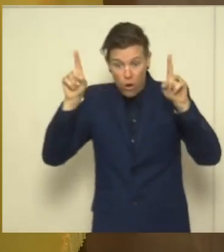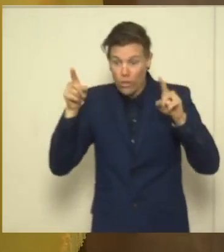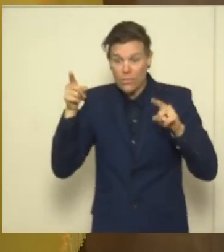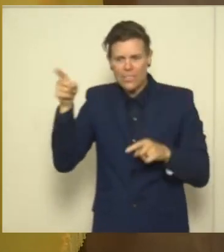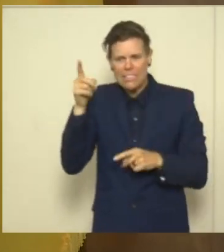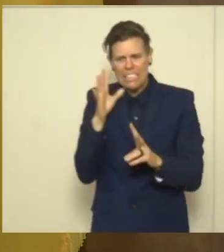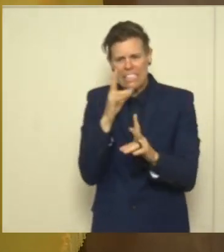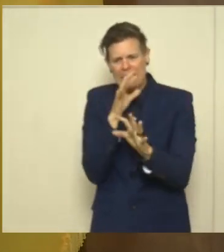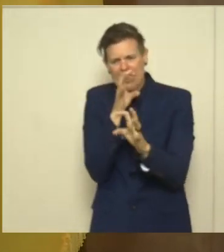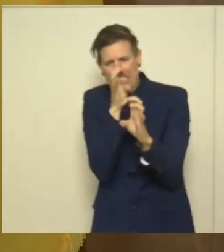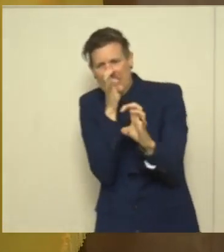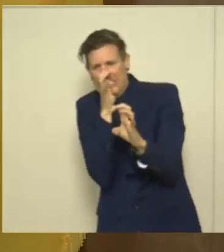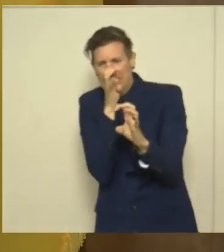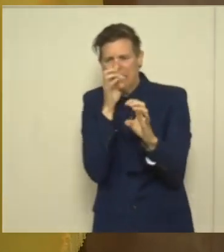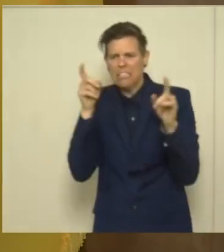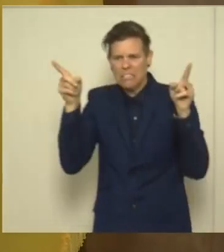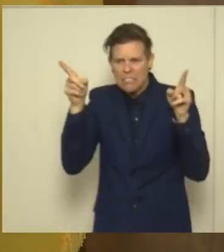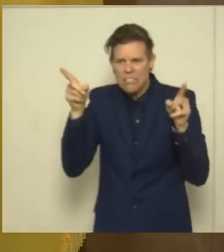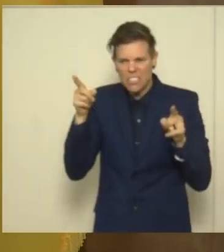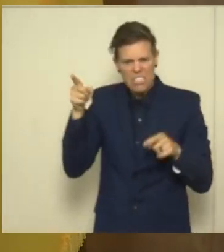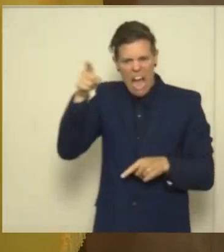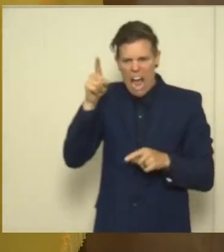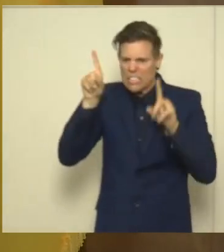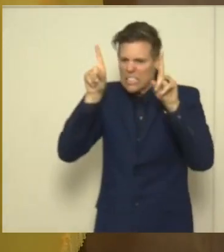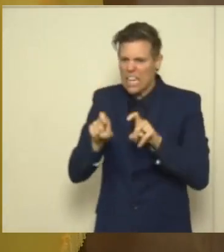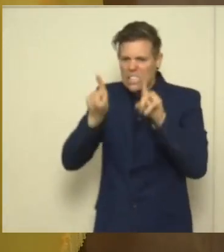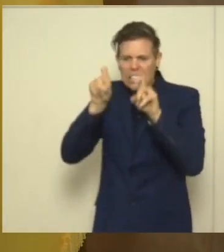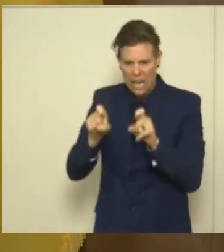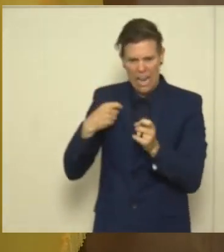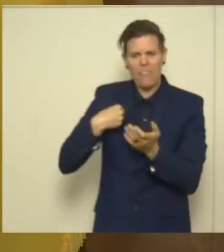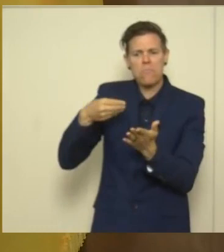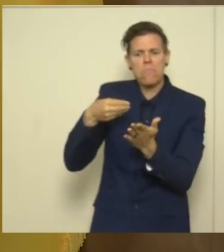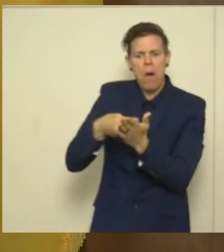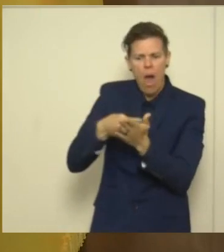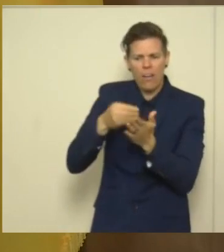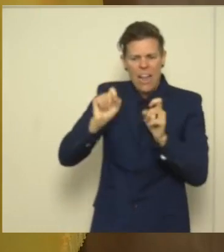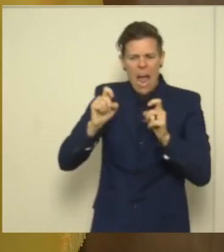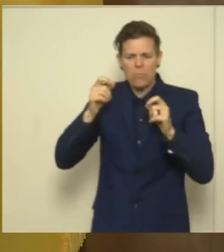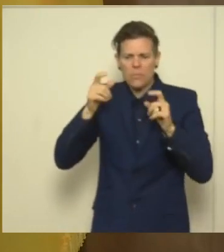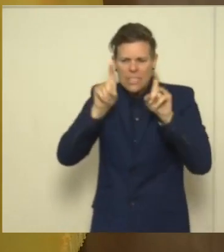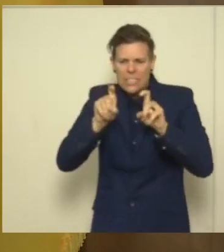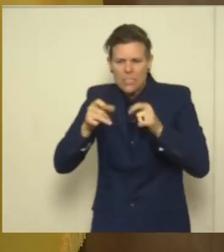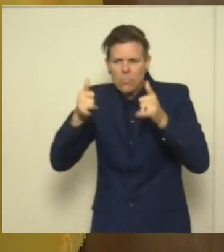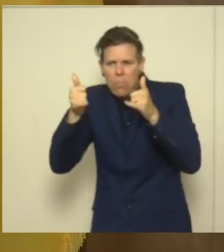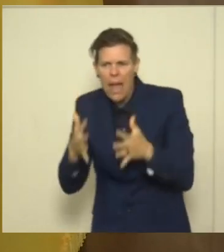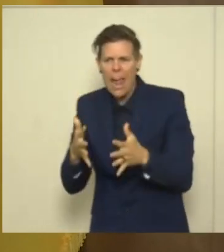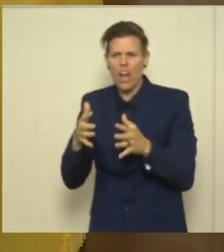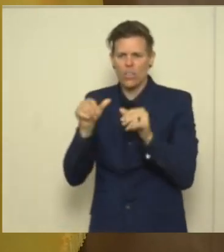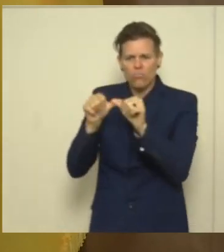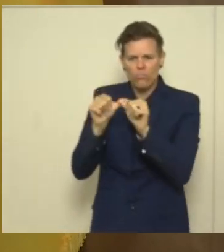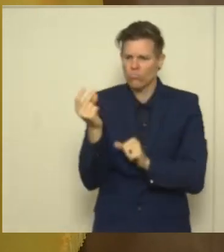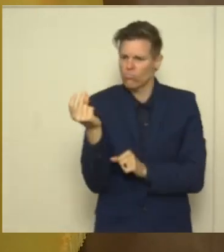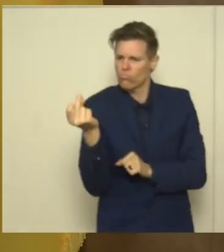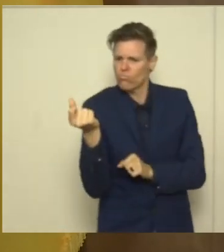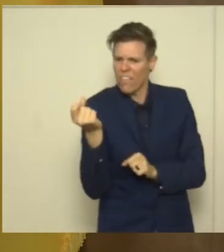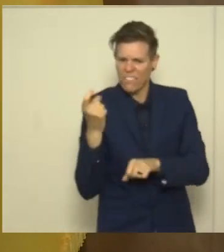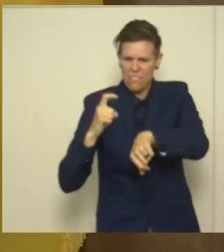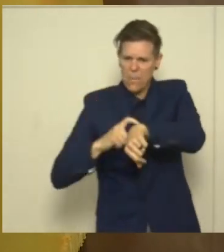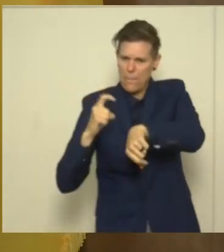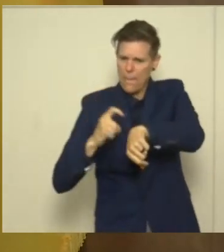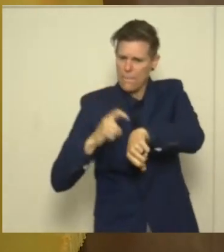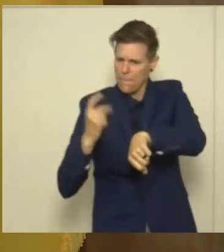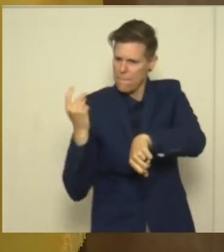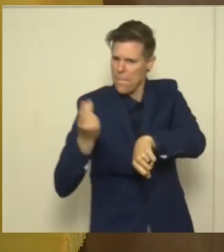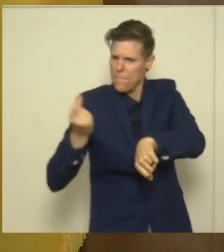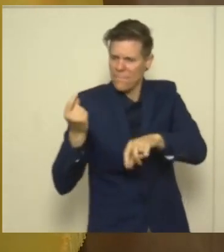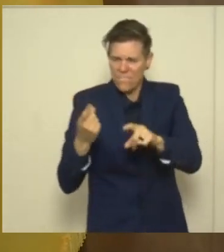significant testing, rapid point-of-care testing, so you know immediately if someone has COVID, so they're not